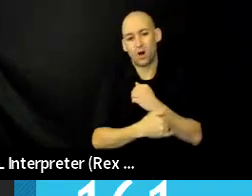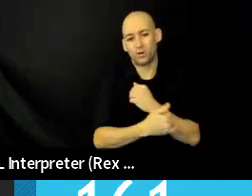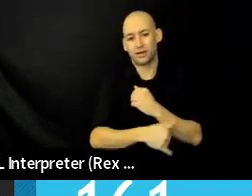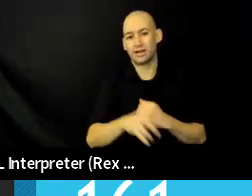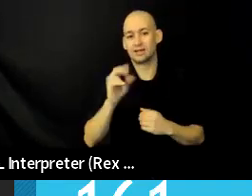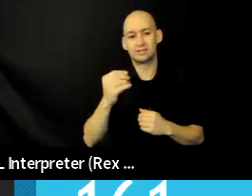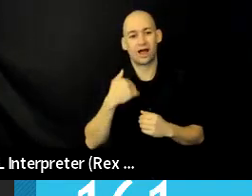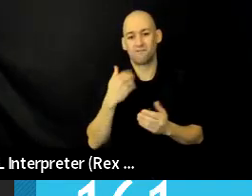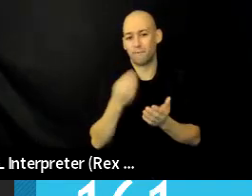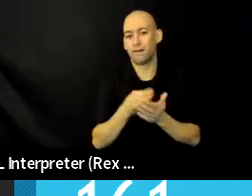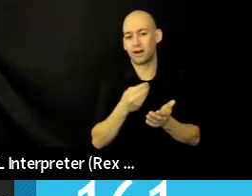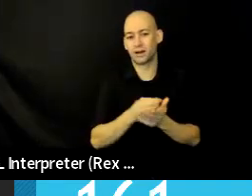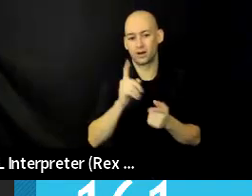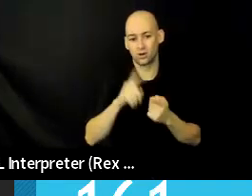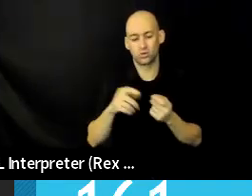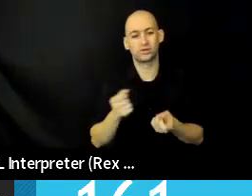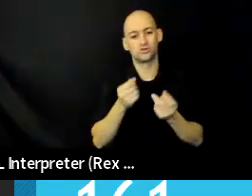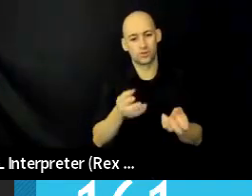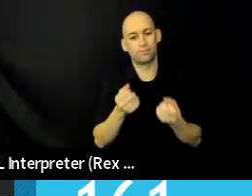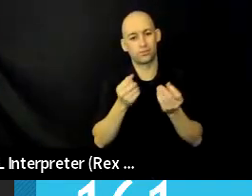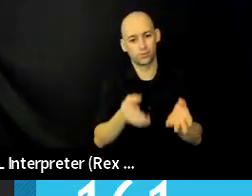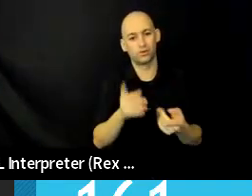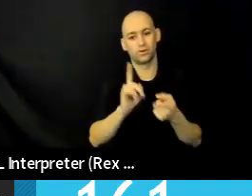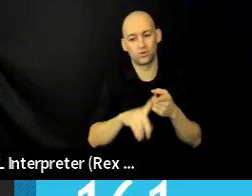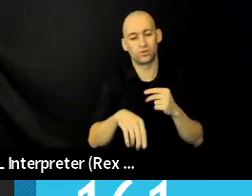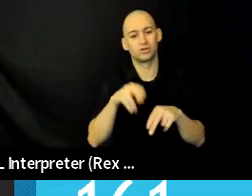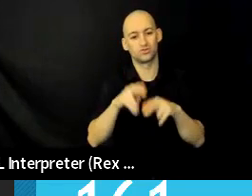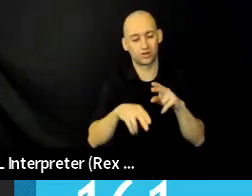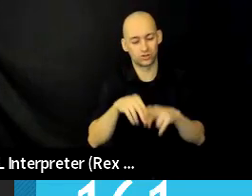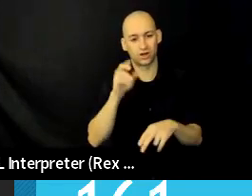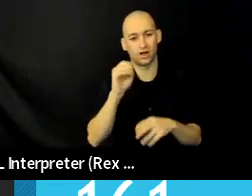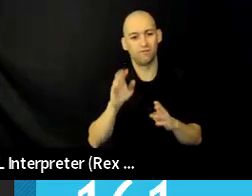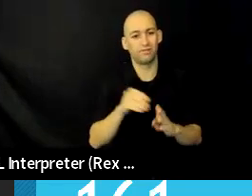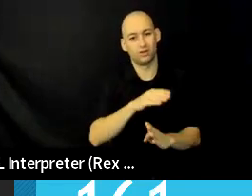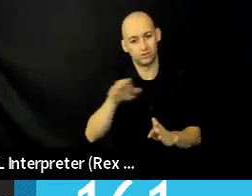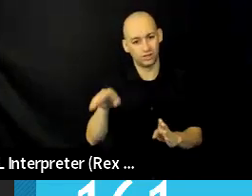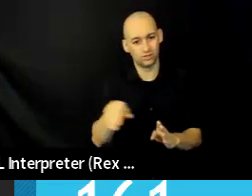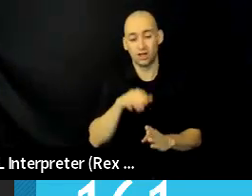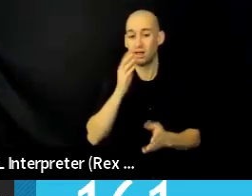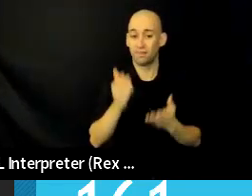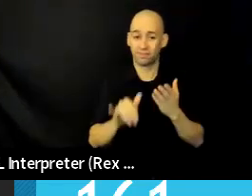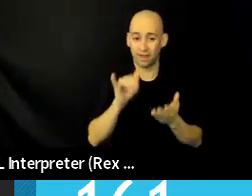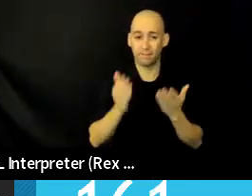money to contribute to the construction of an interchange. That may be true.